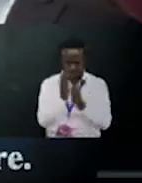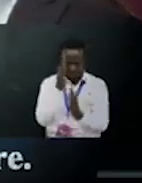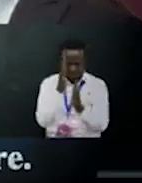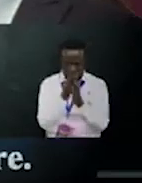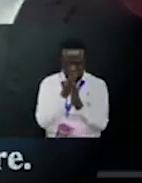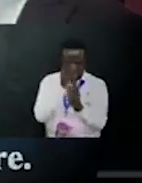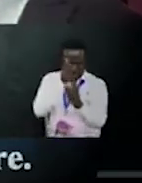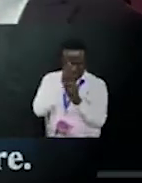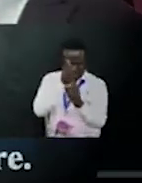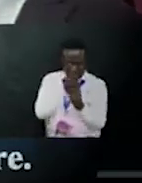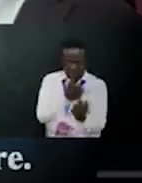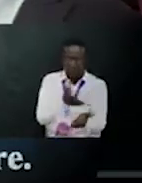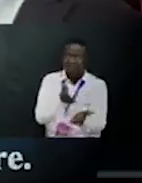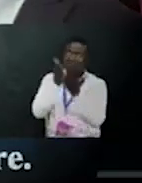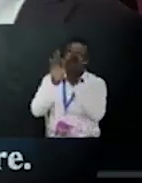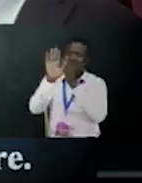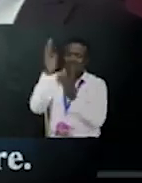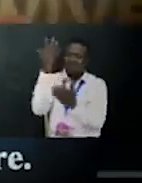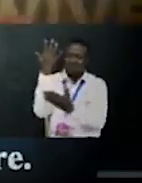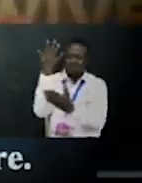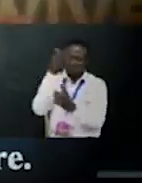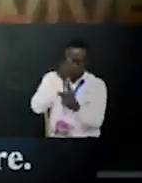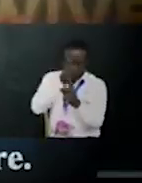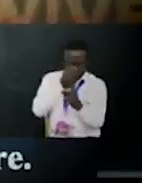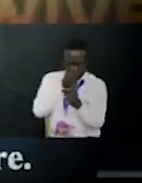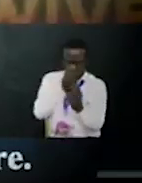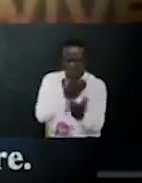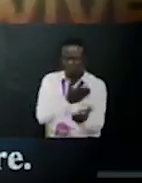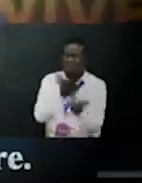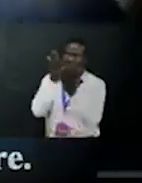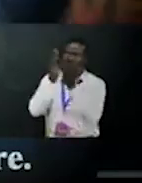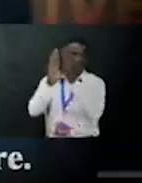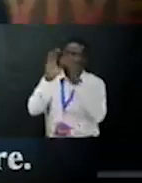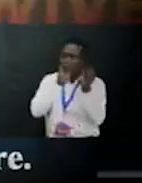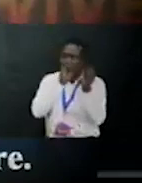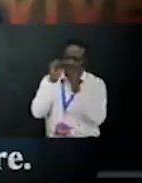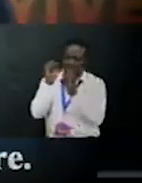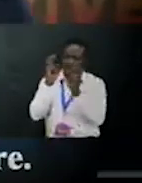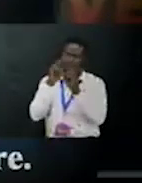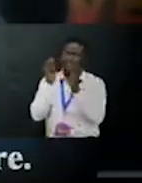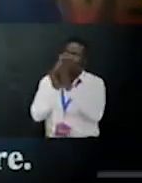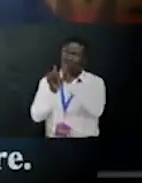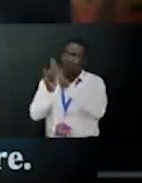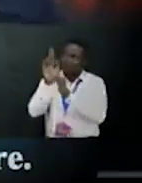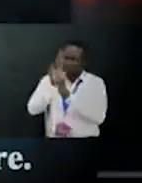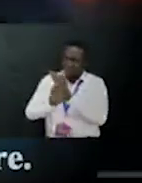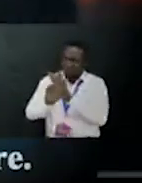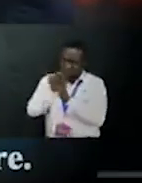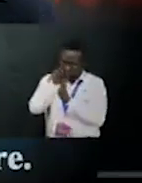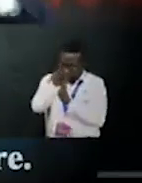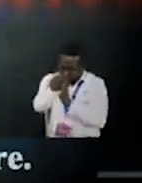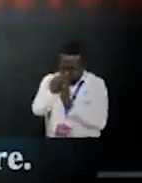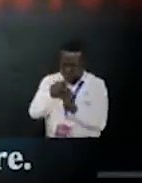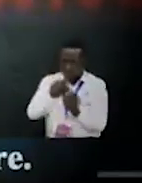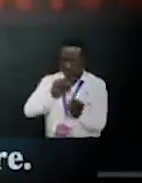into the presence of God. Soak yourself into the power of God. He's going to use us to reposition the